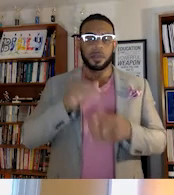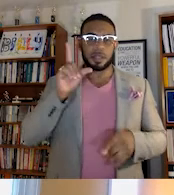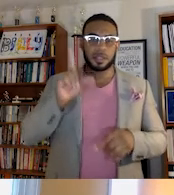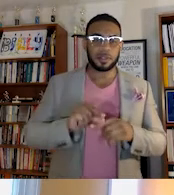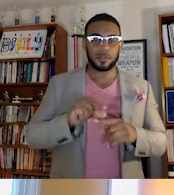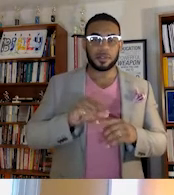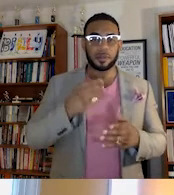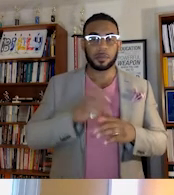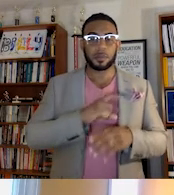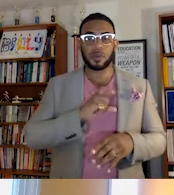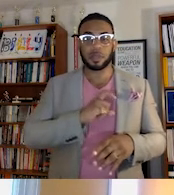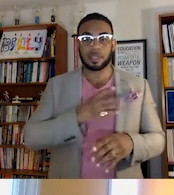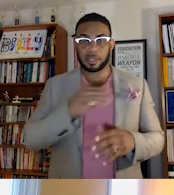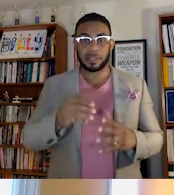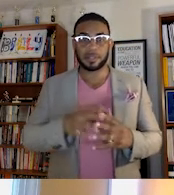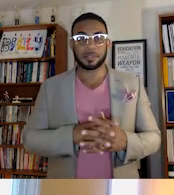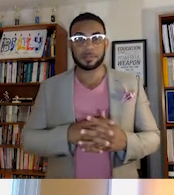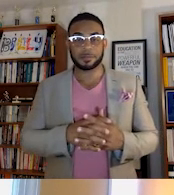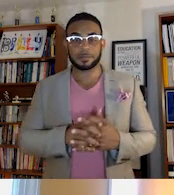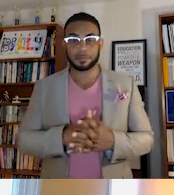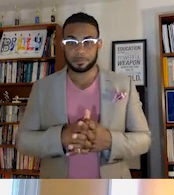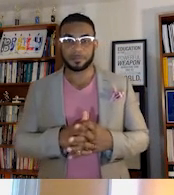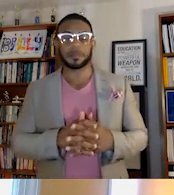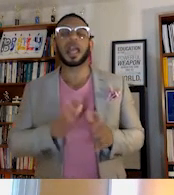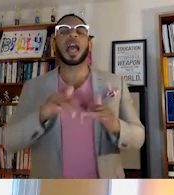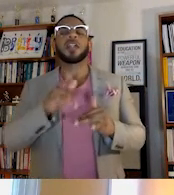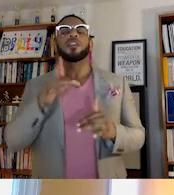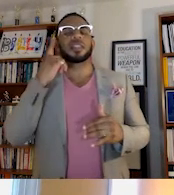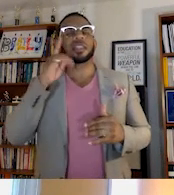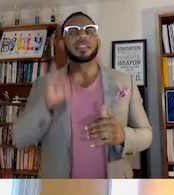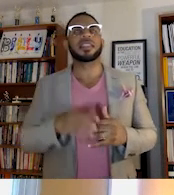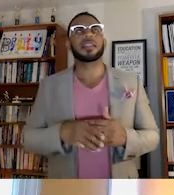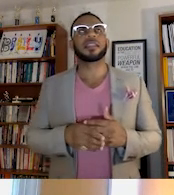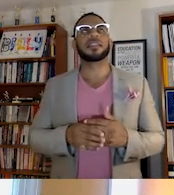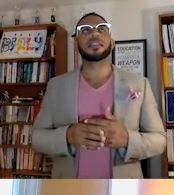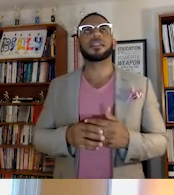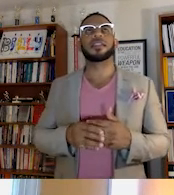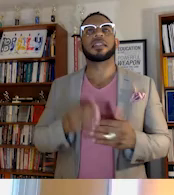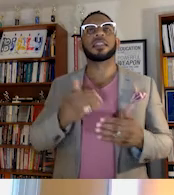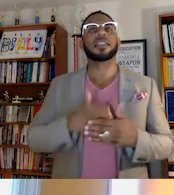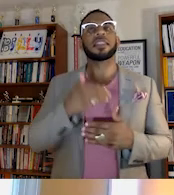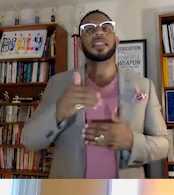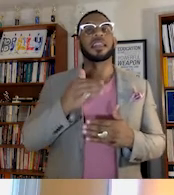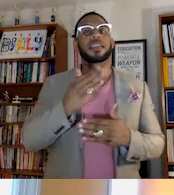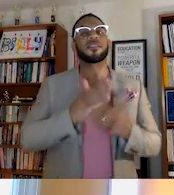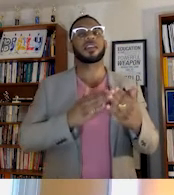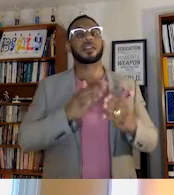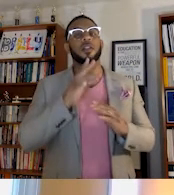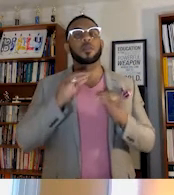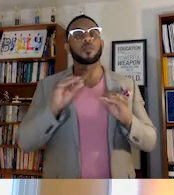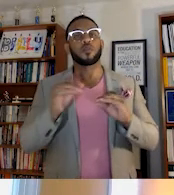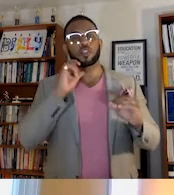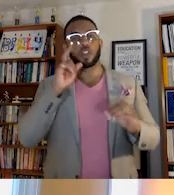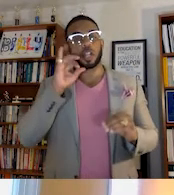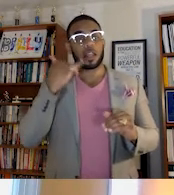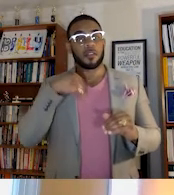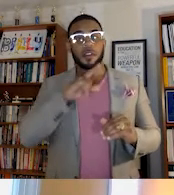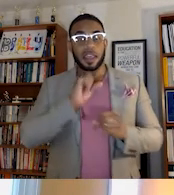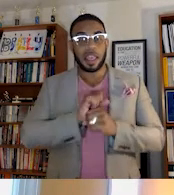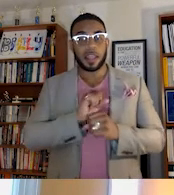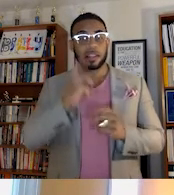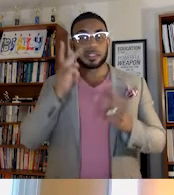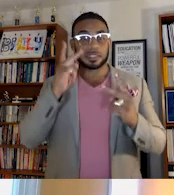police, and how do you think the next phase of the movement should look if we're